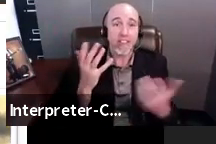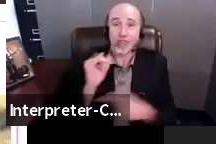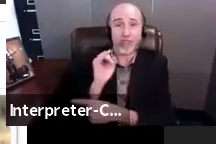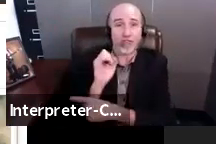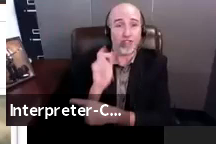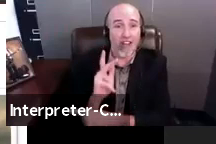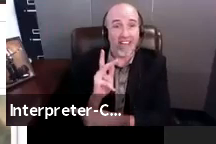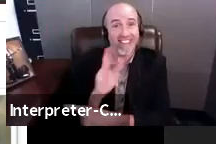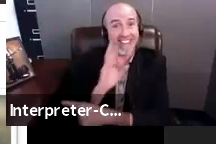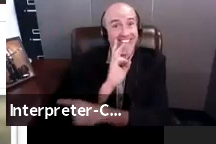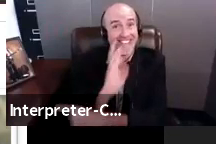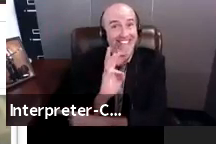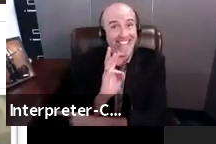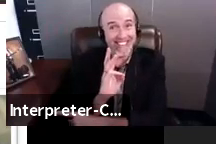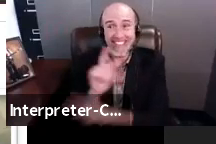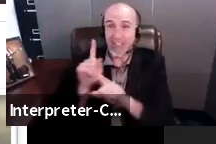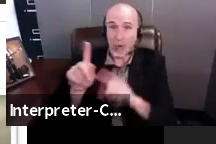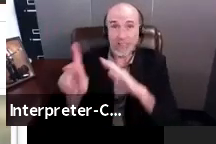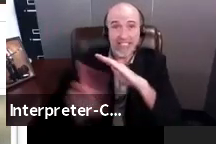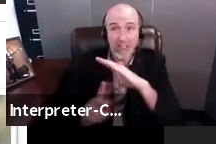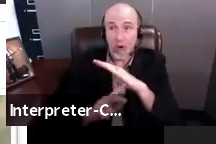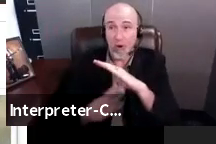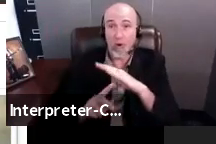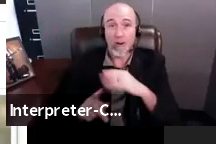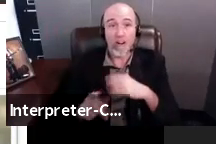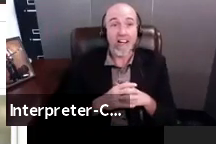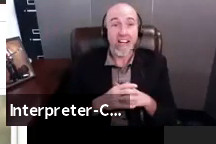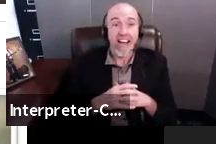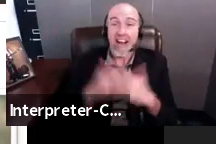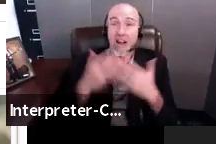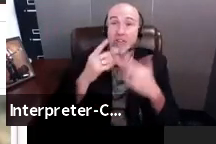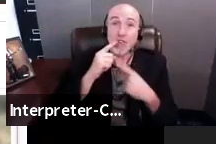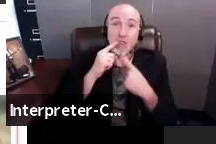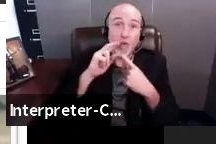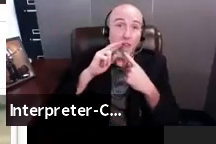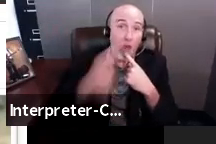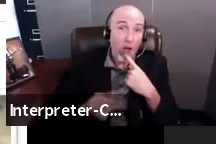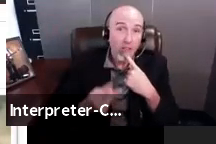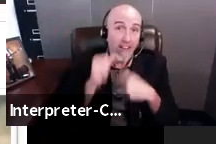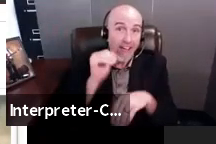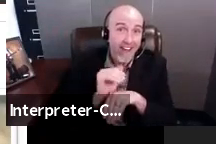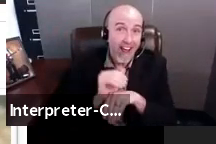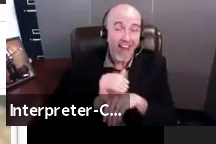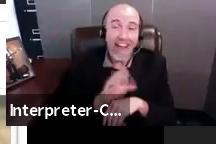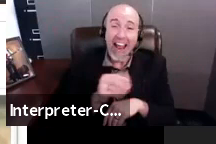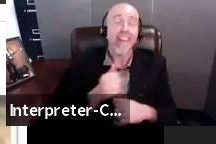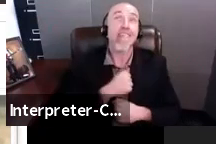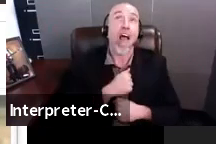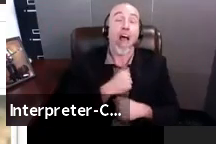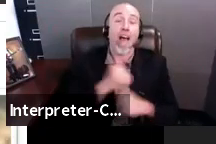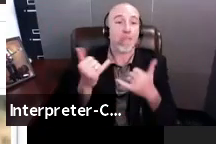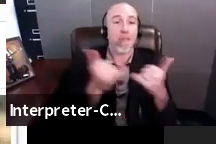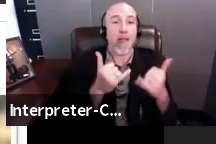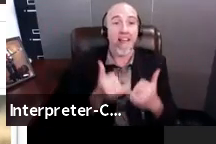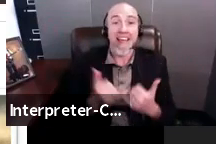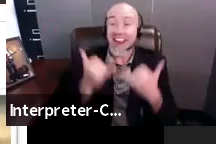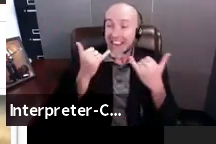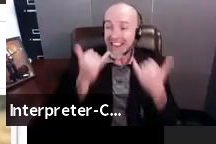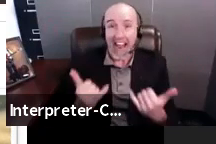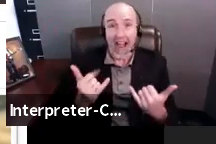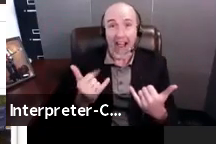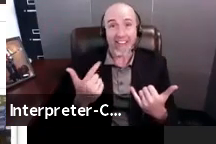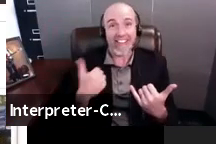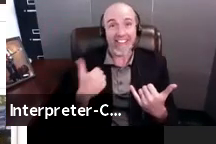is six. Jack goes to kindergarten. Jack lost a tooth last night, and Jack loves to play. And now he's got a safe